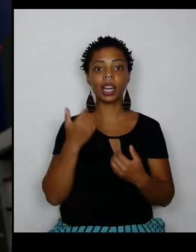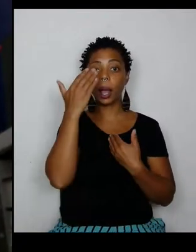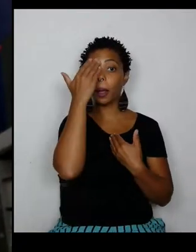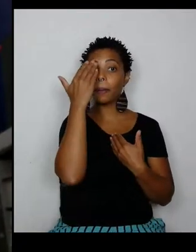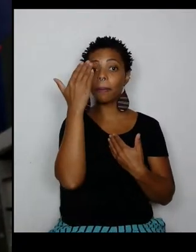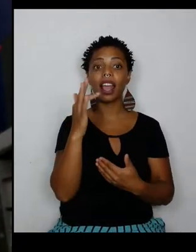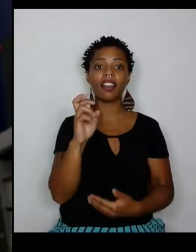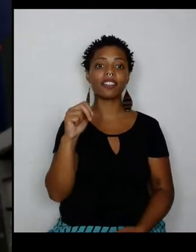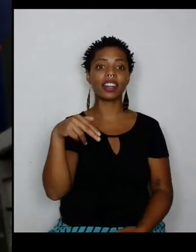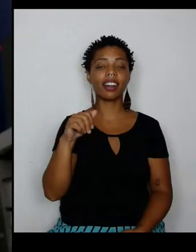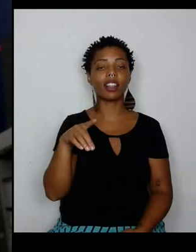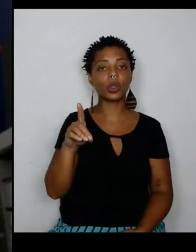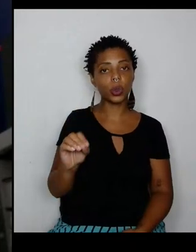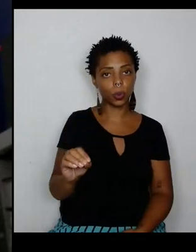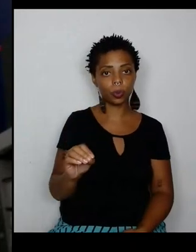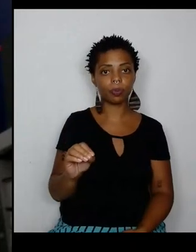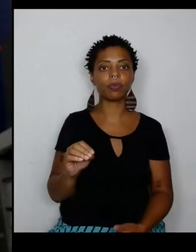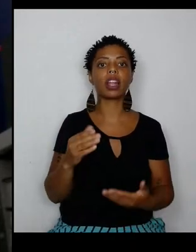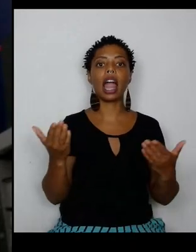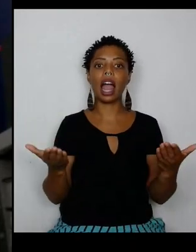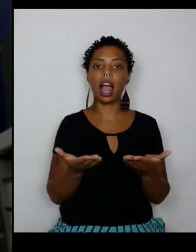thank you very much fernando